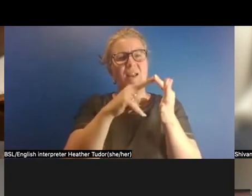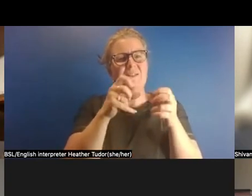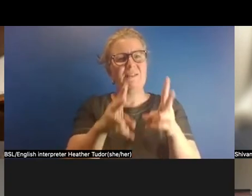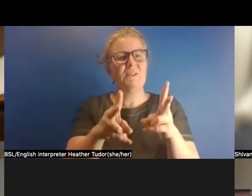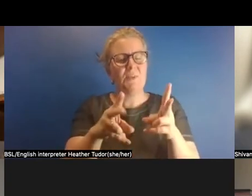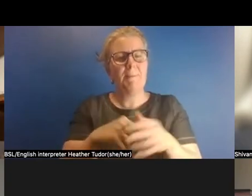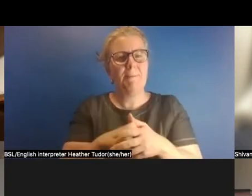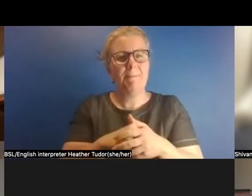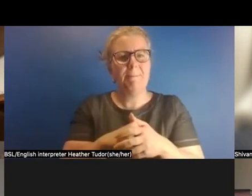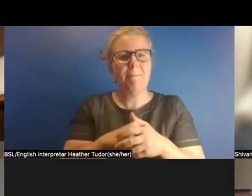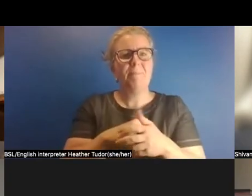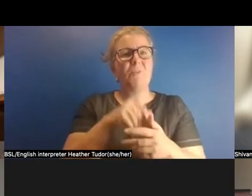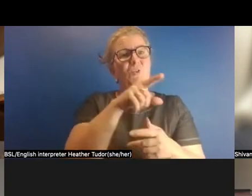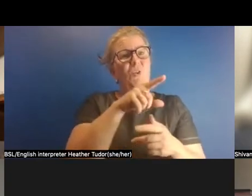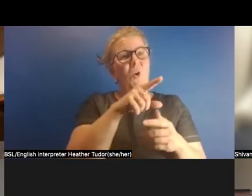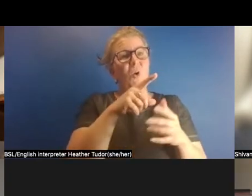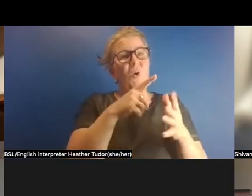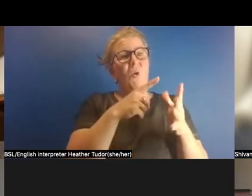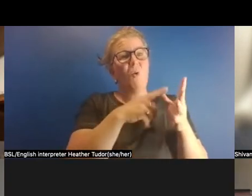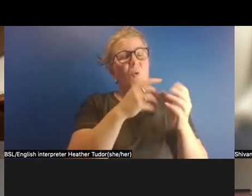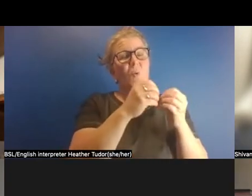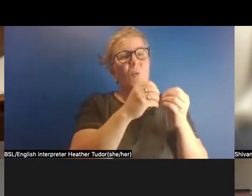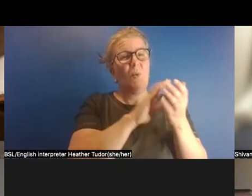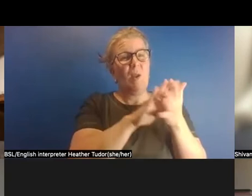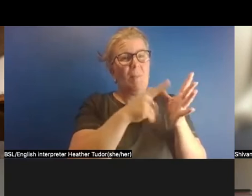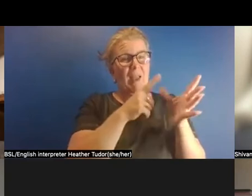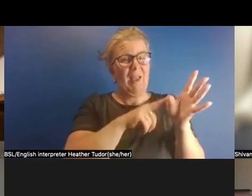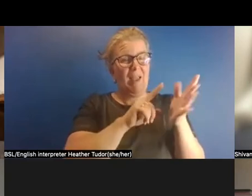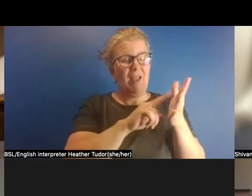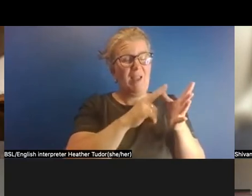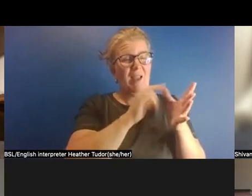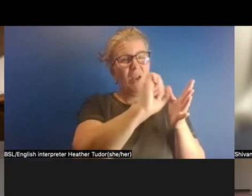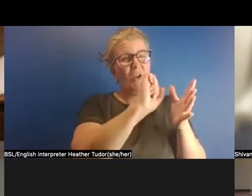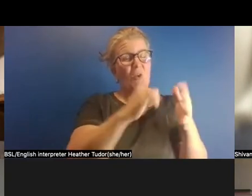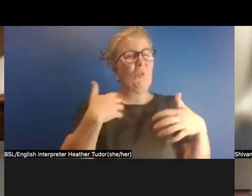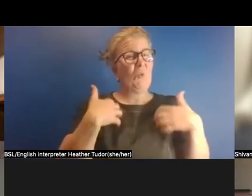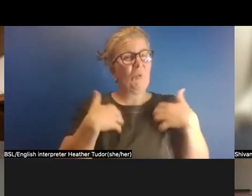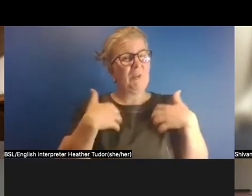caste and the body, and how like the head, the arm, the thighs, and the feet